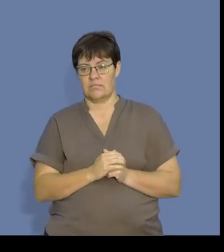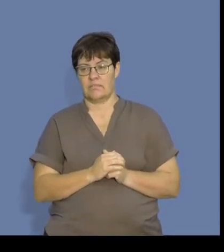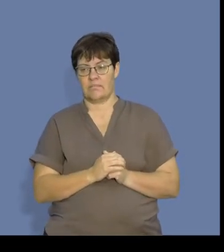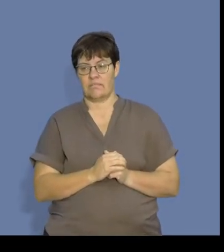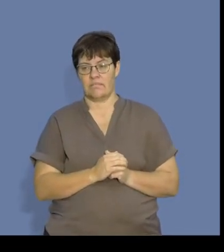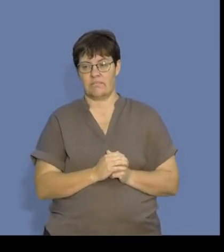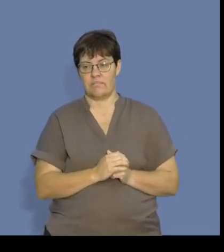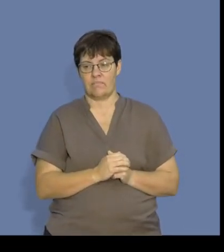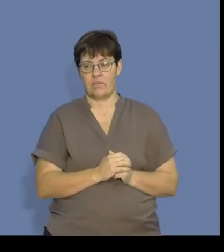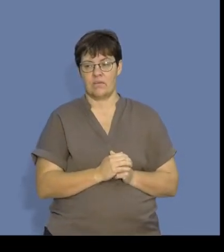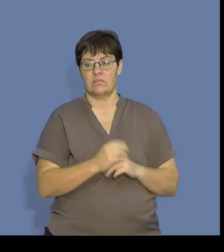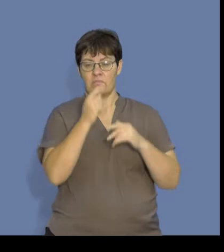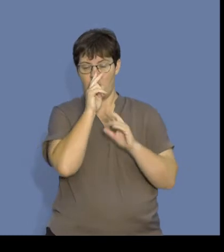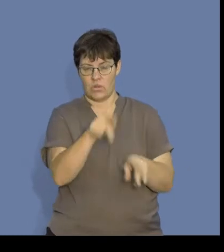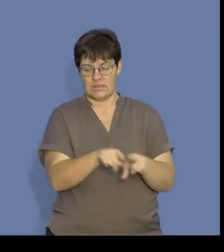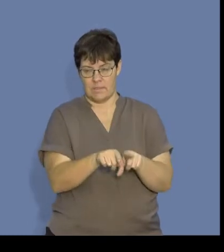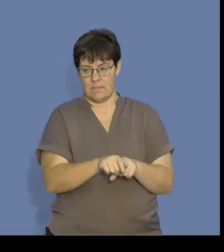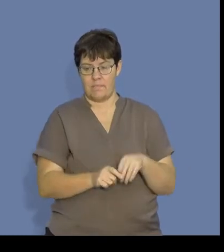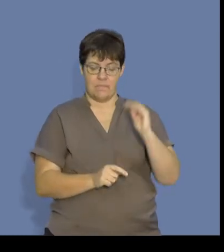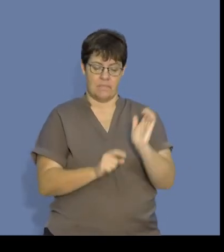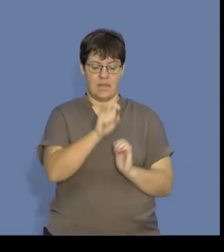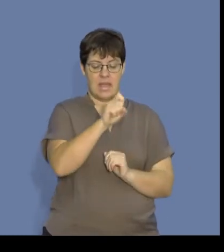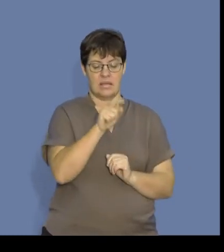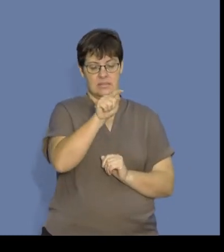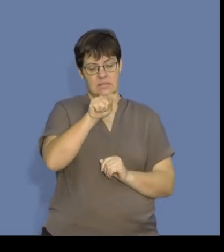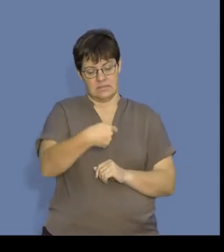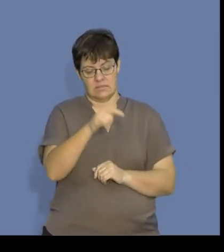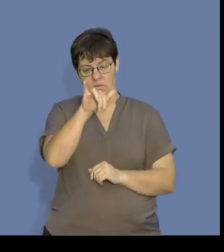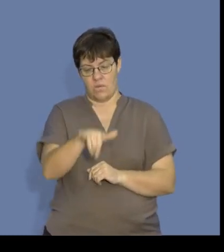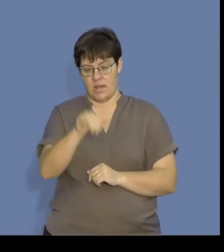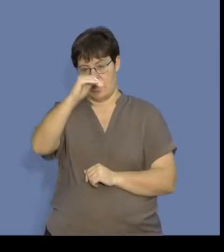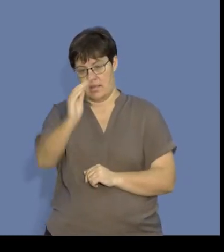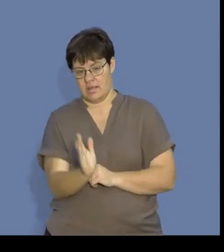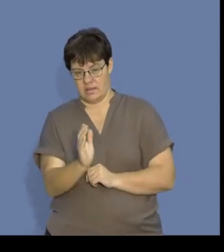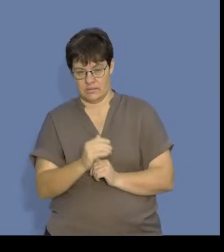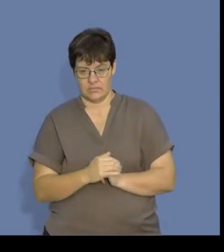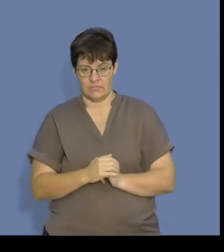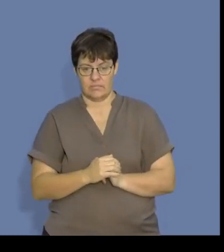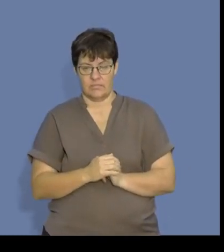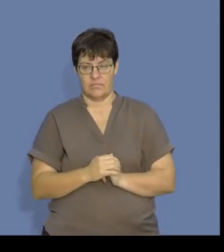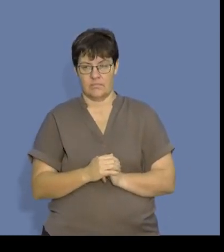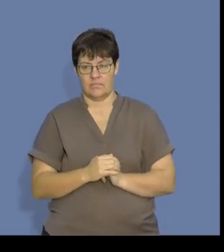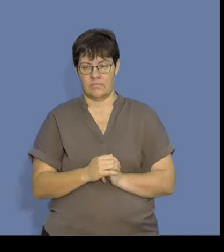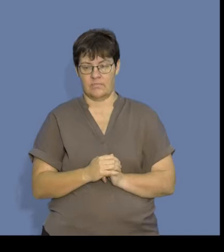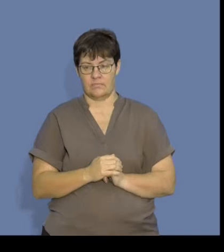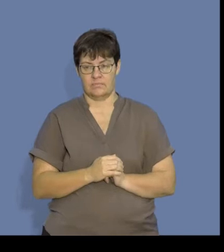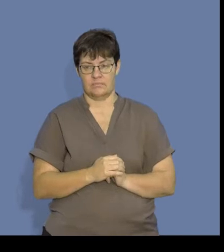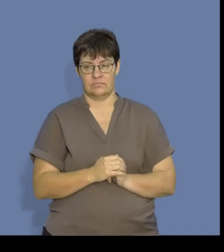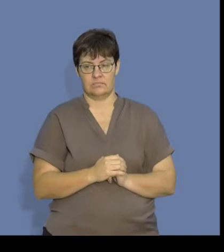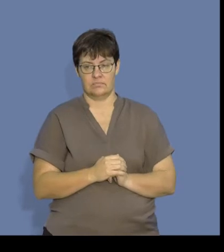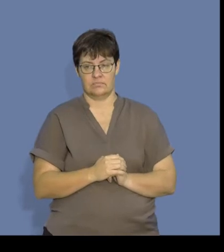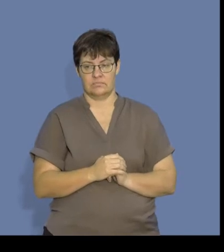in terms of algebra, this looks like this. It will be the x, open the bracket first,